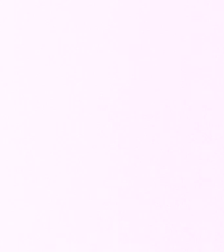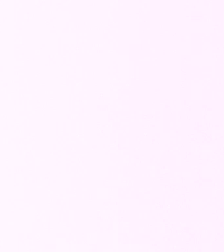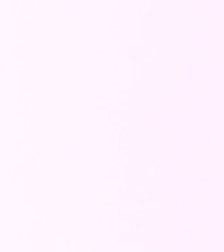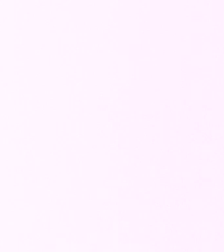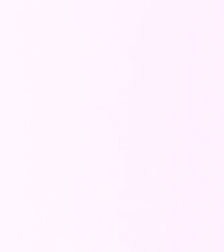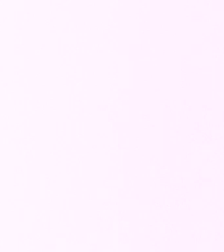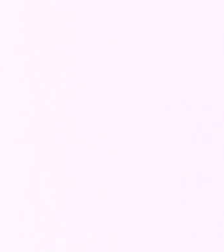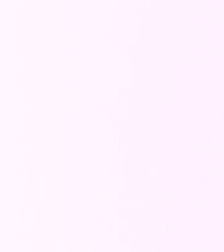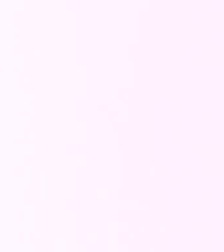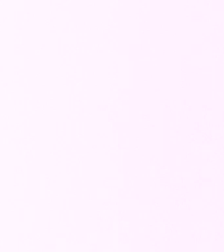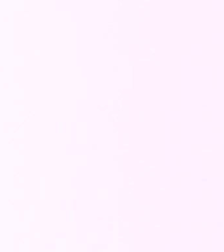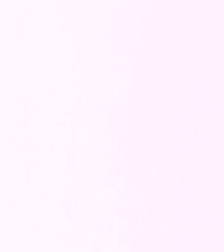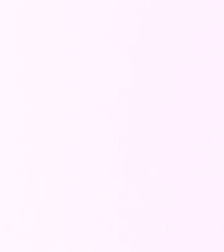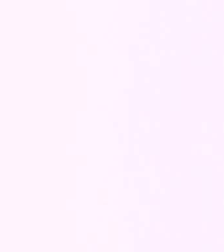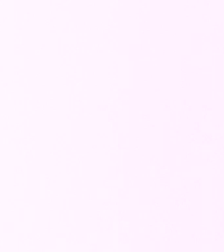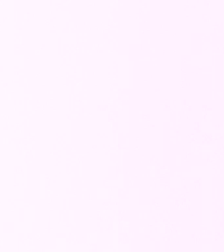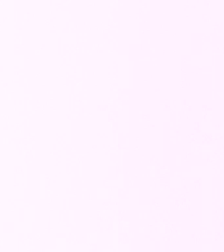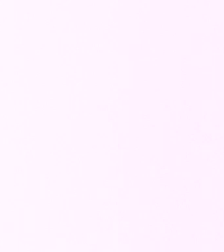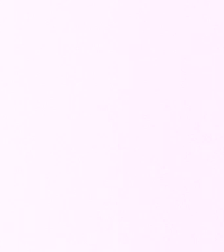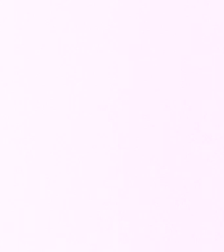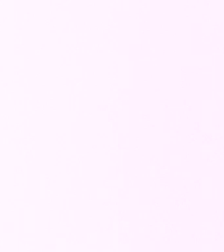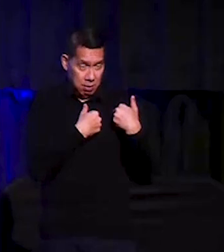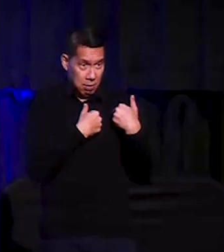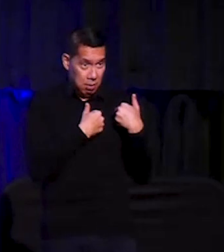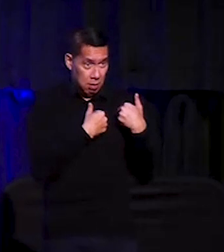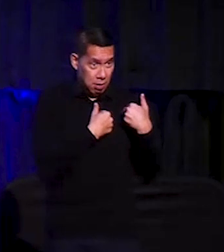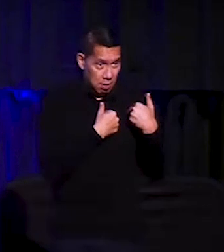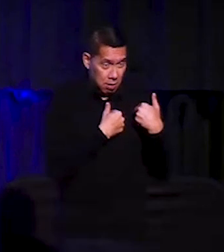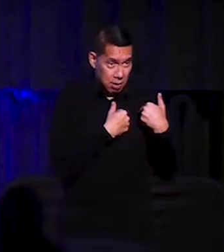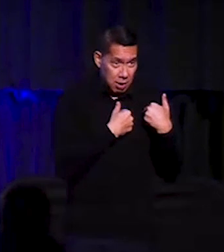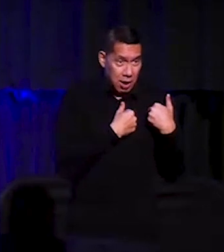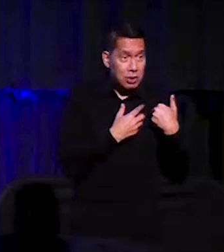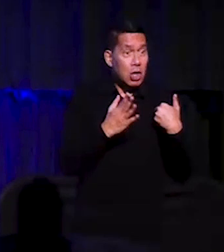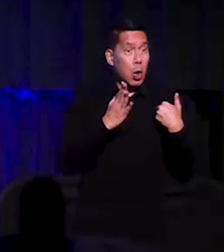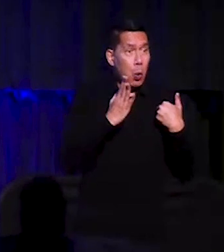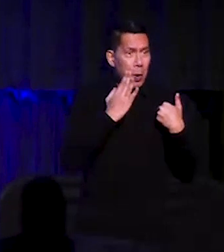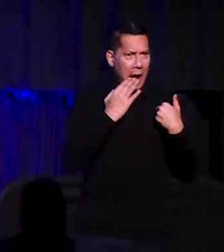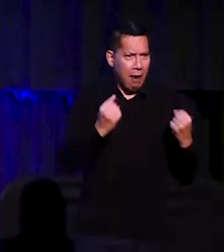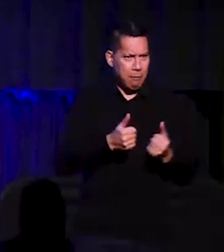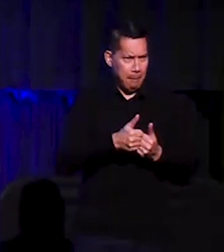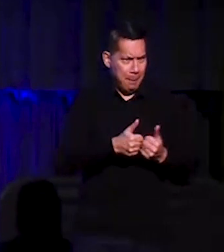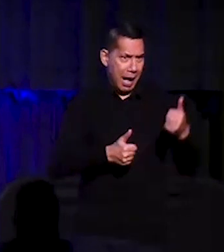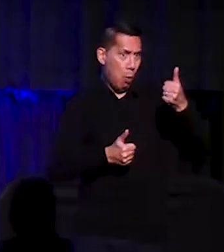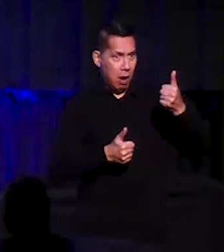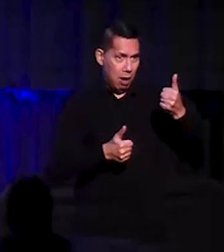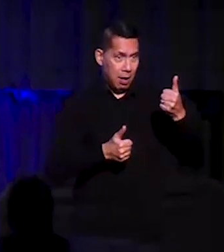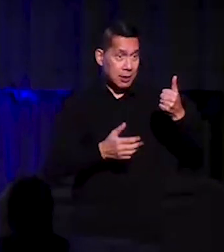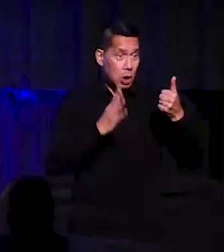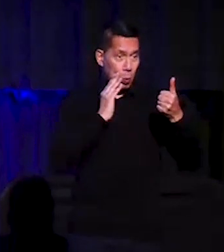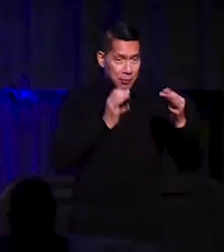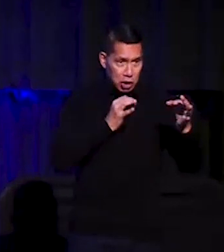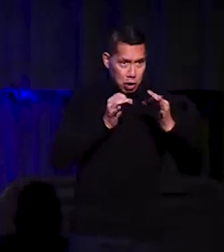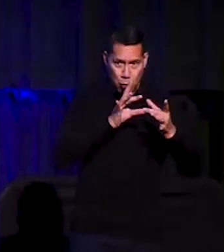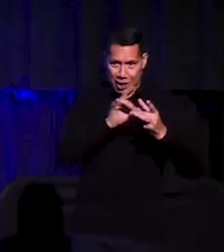care and love as a designers. We hold so much power. And when we design with care, we're not only solving people's problems, but